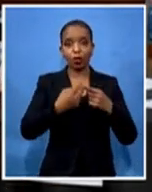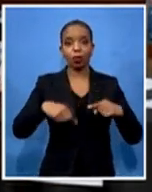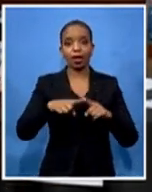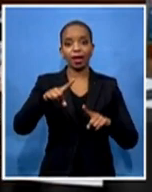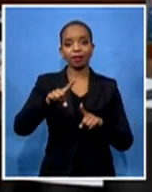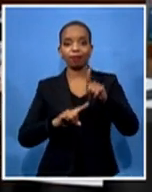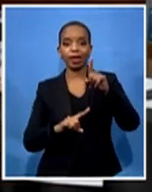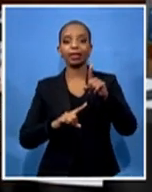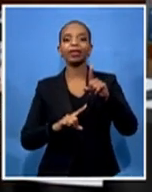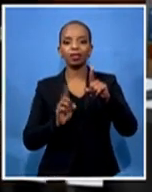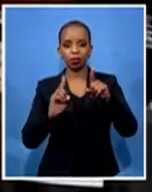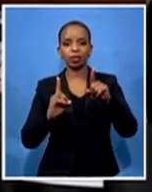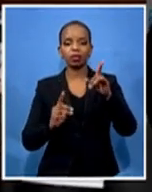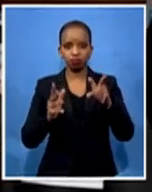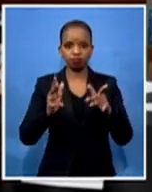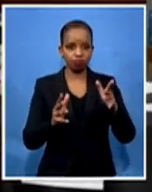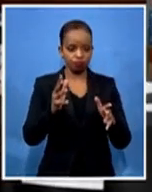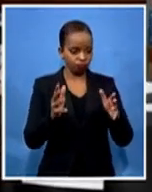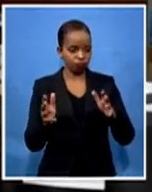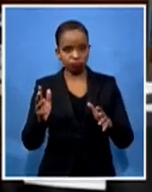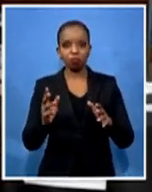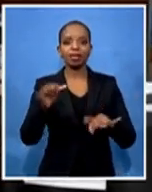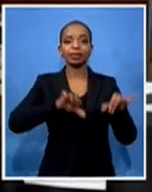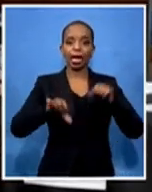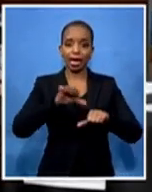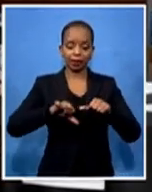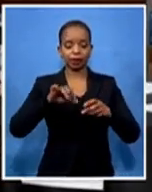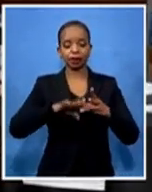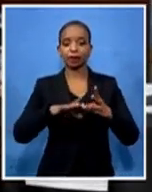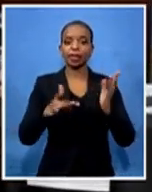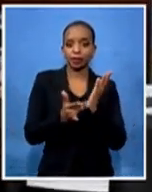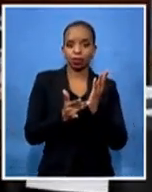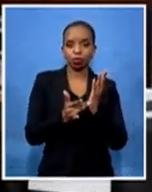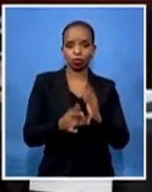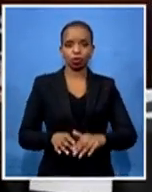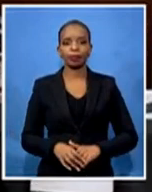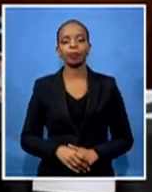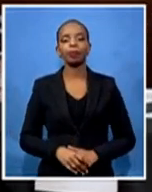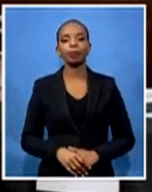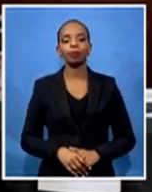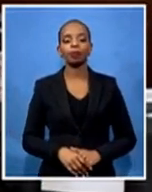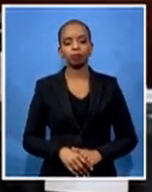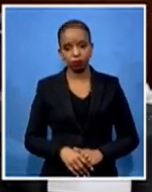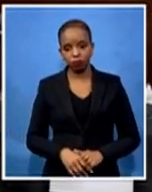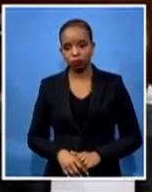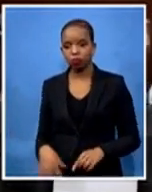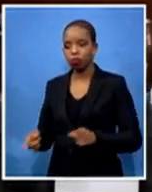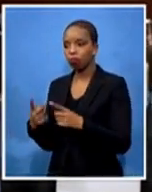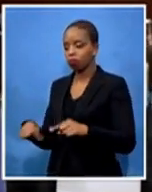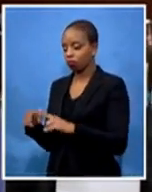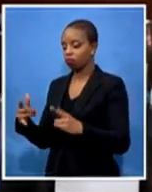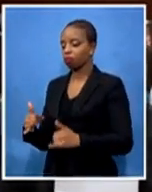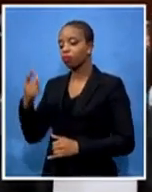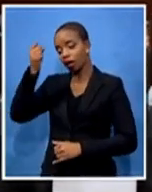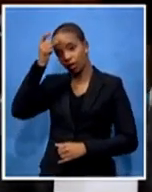science and technology and maths. Now, moving on from Mohlang, we understand that this program will not be ending here today. What can